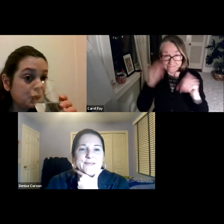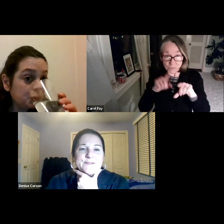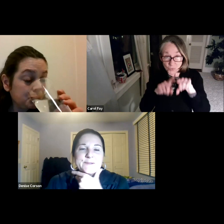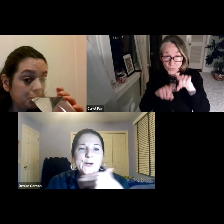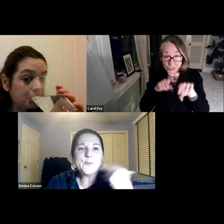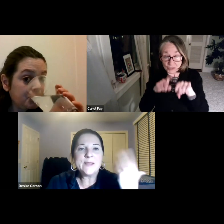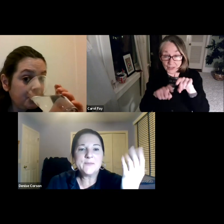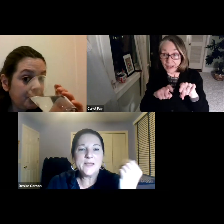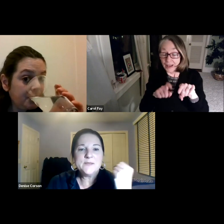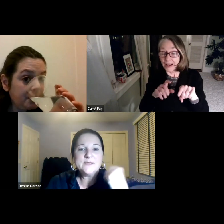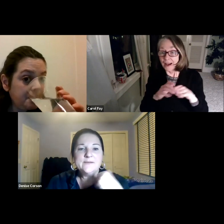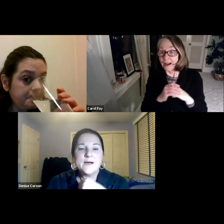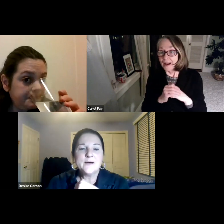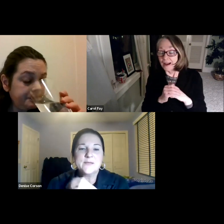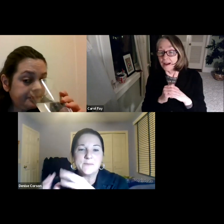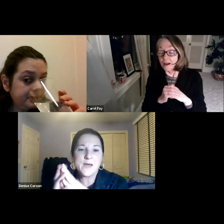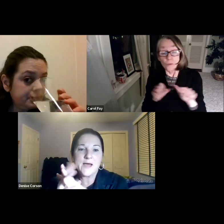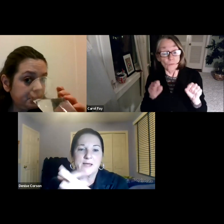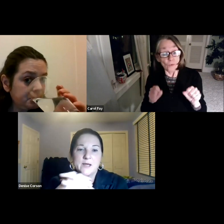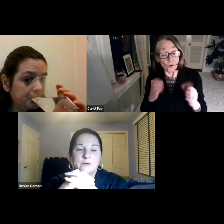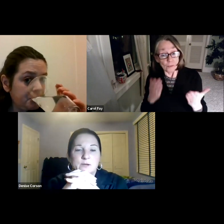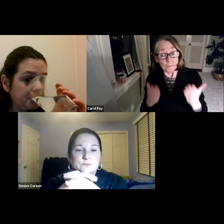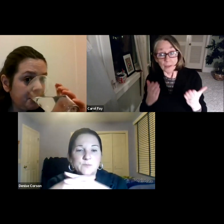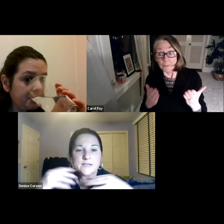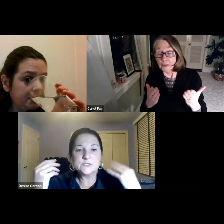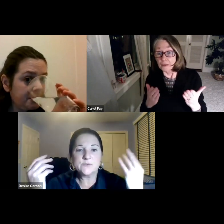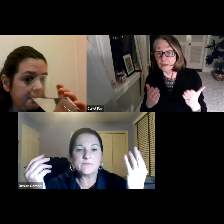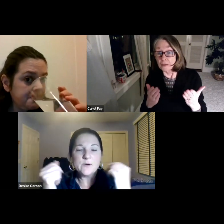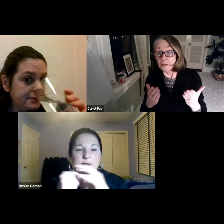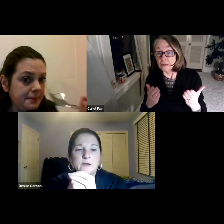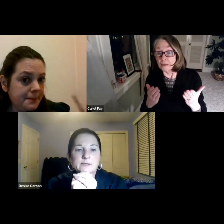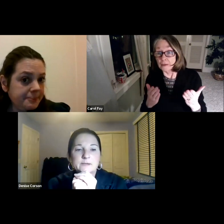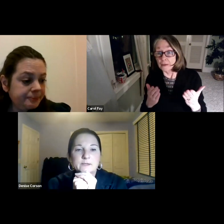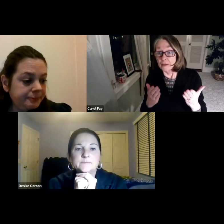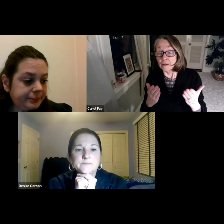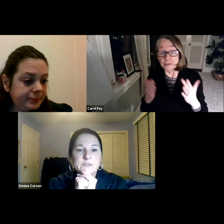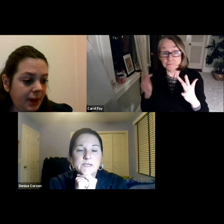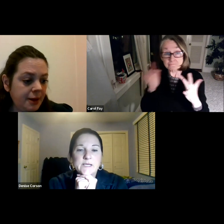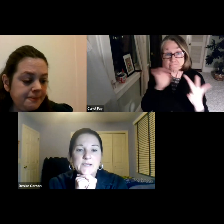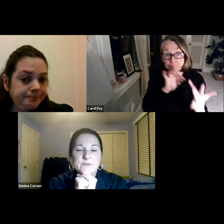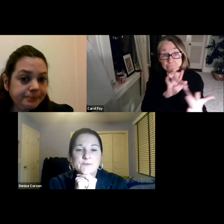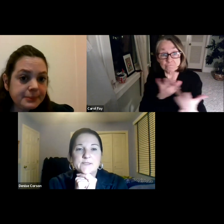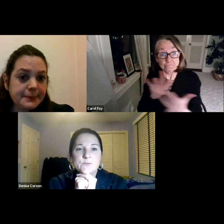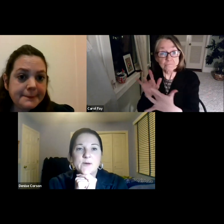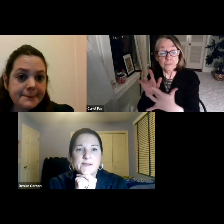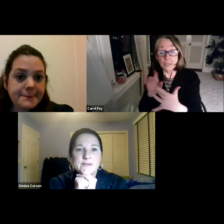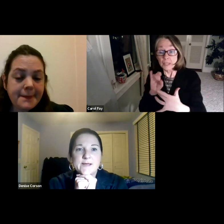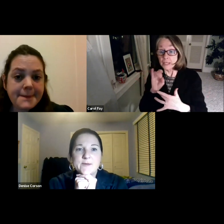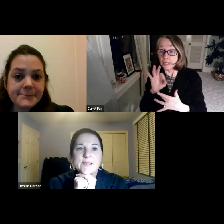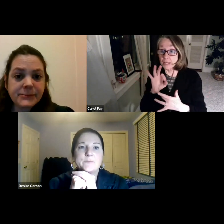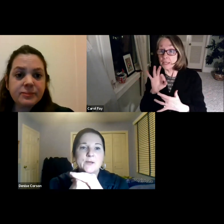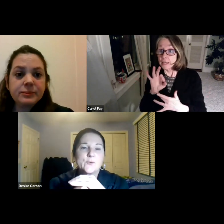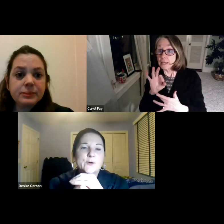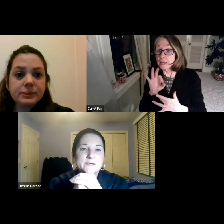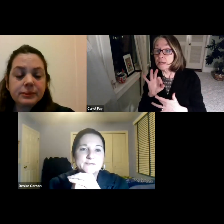And I think, we can maybe get back to everyone on if there is a way